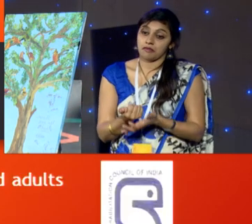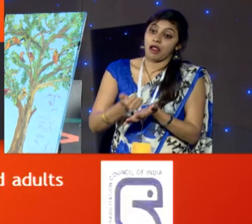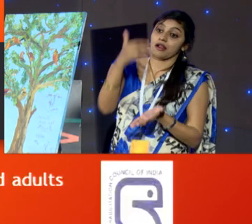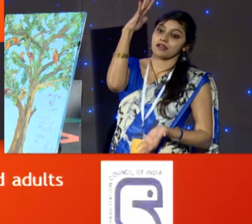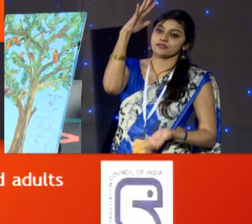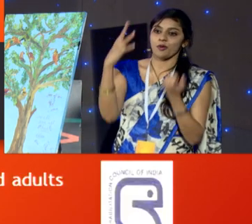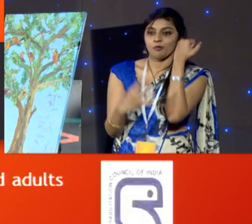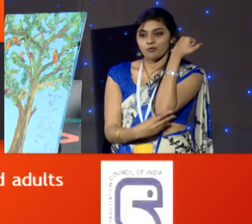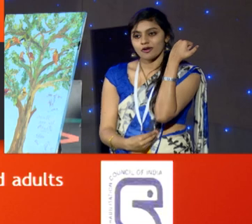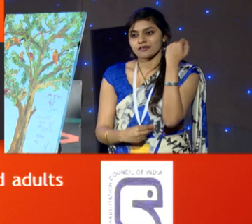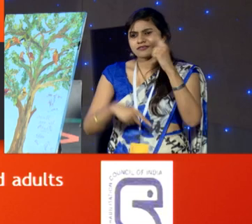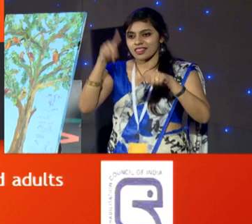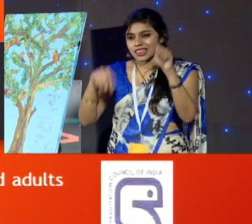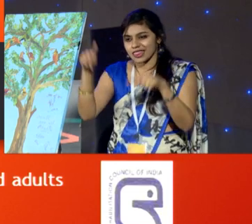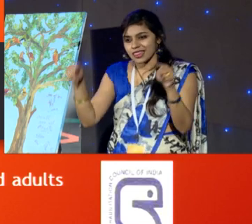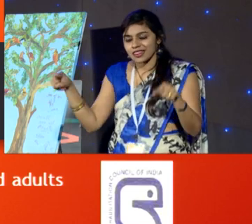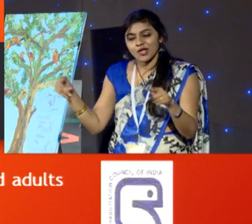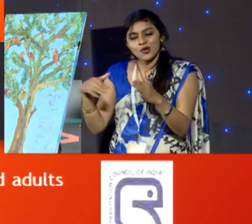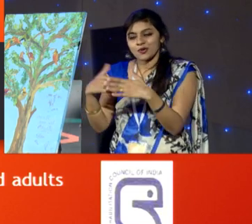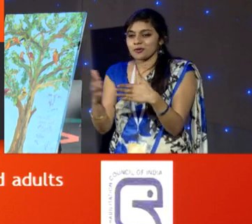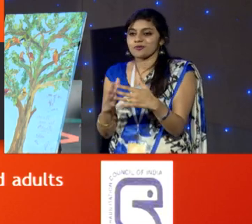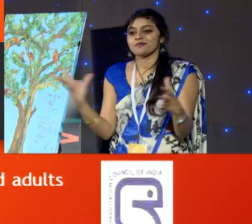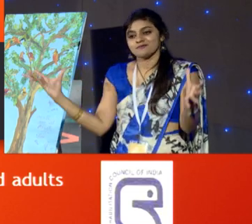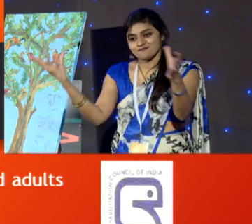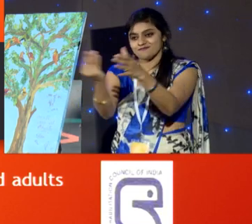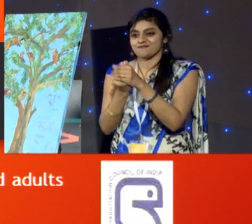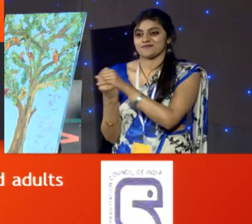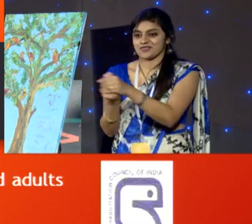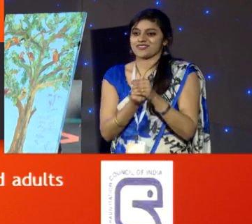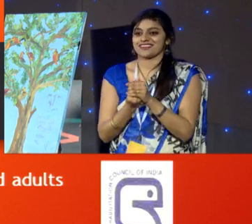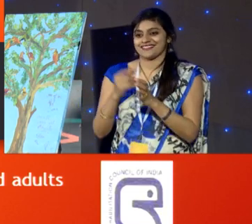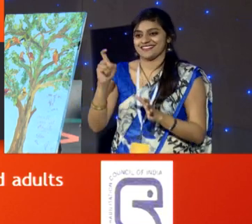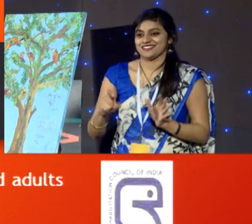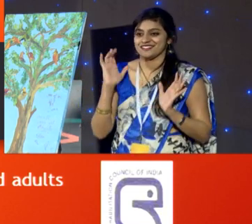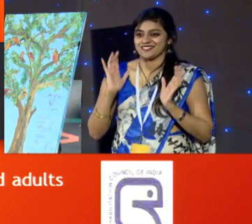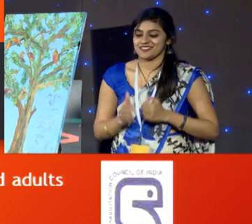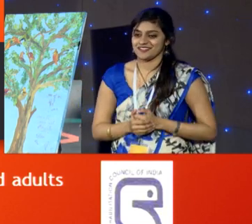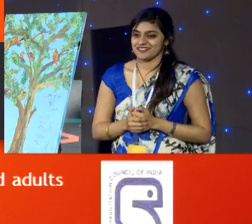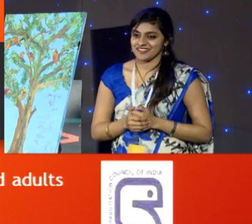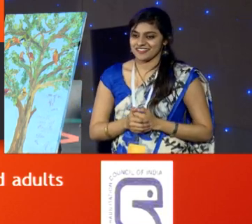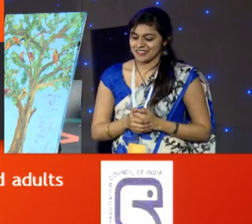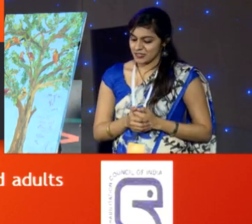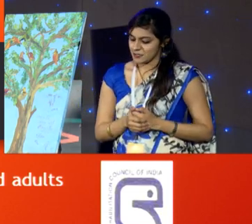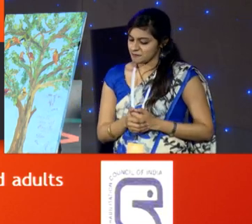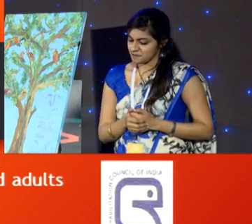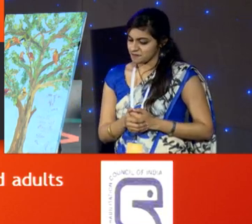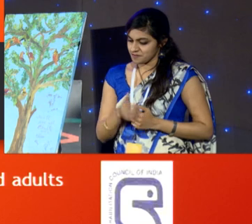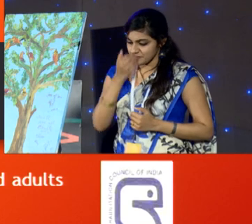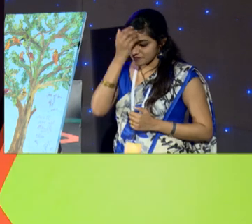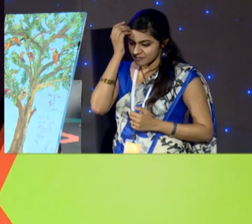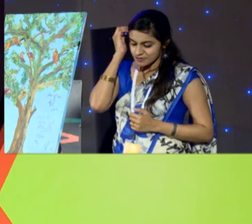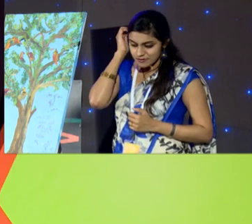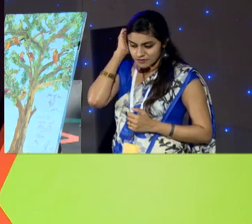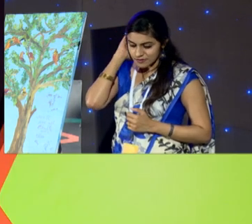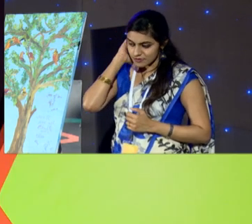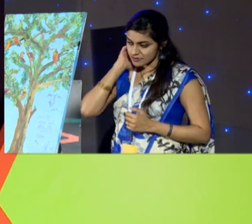Now, there have been policies and legislation. There was beautiful inclusion yesterday,